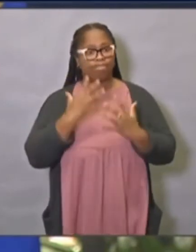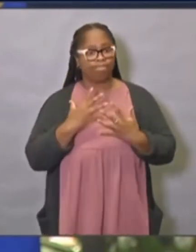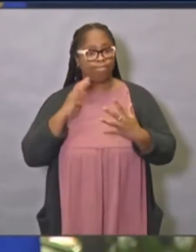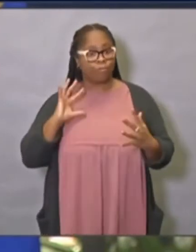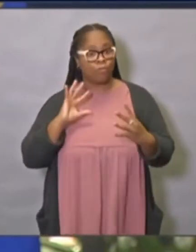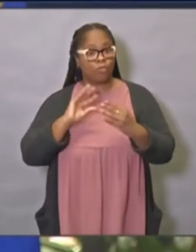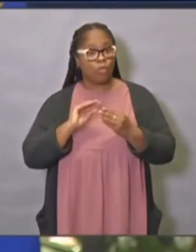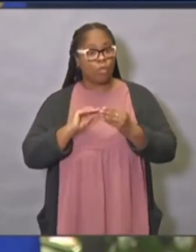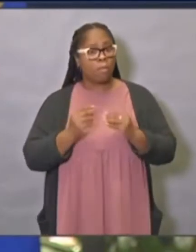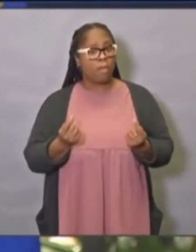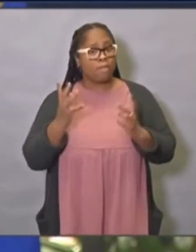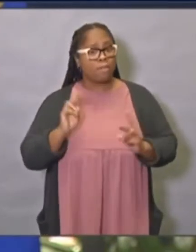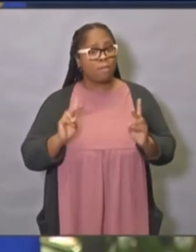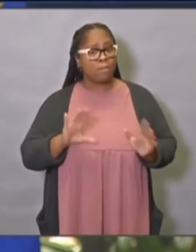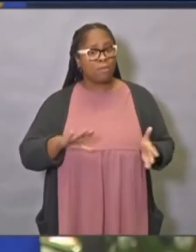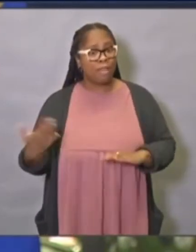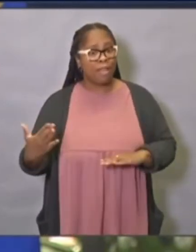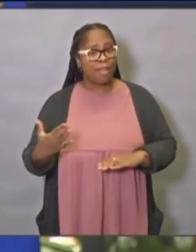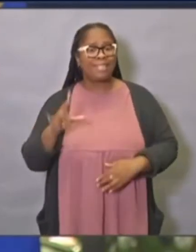of deaths to